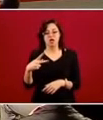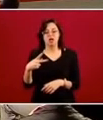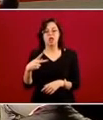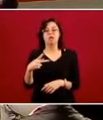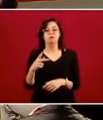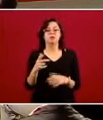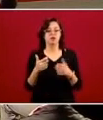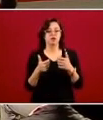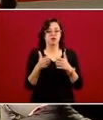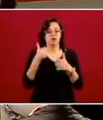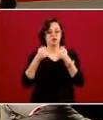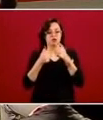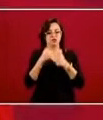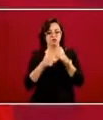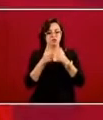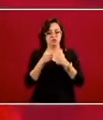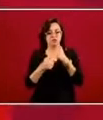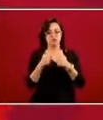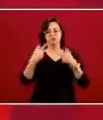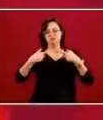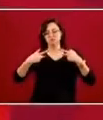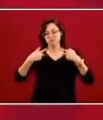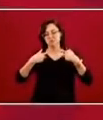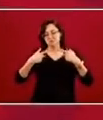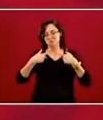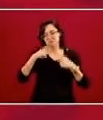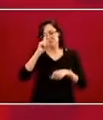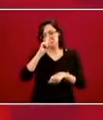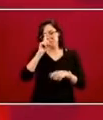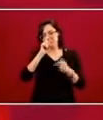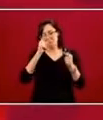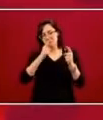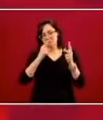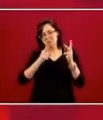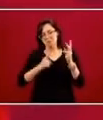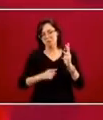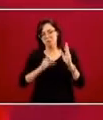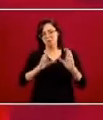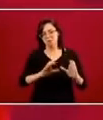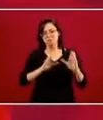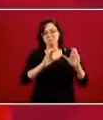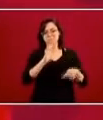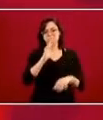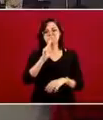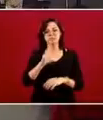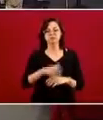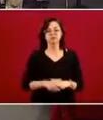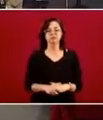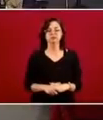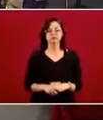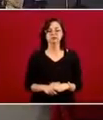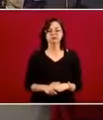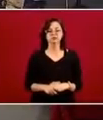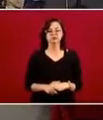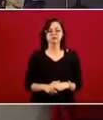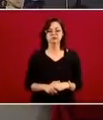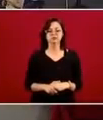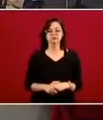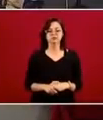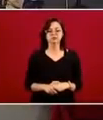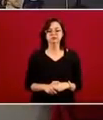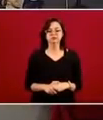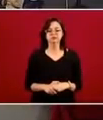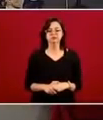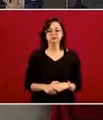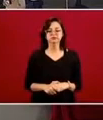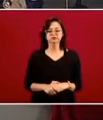medical care. But most of patients, they should not go out of their homes. And in order to provide